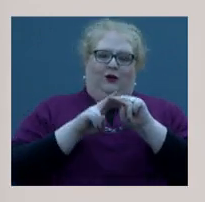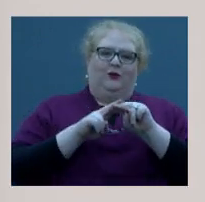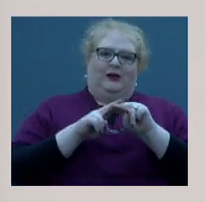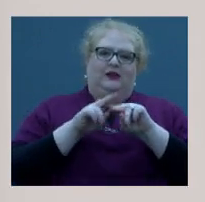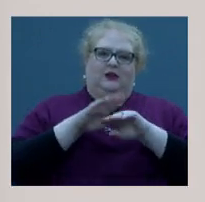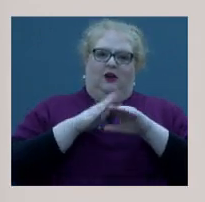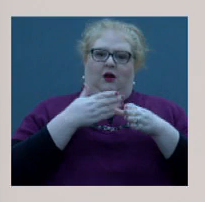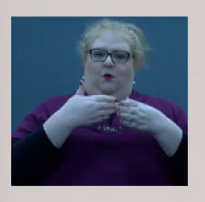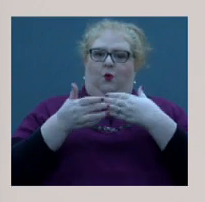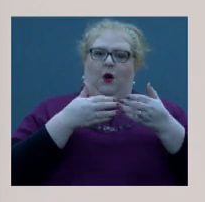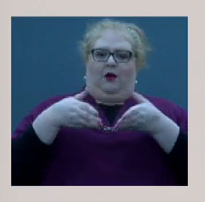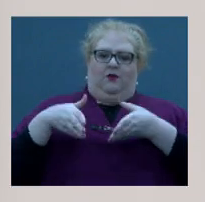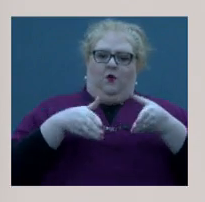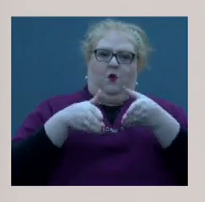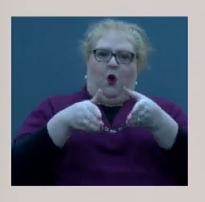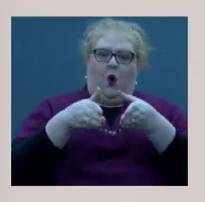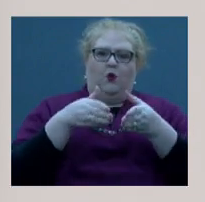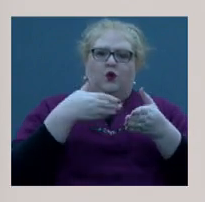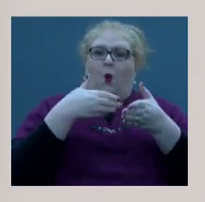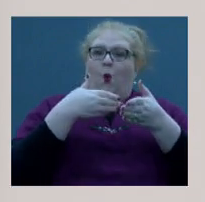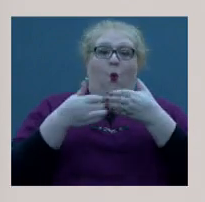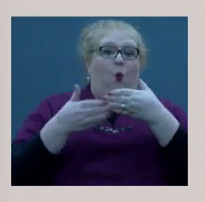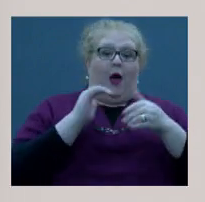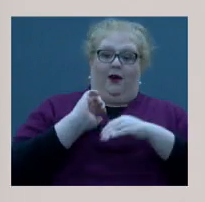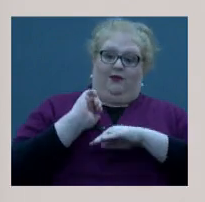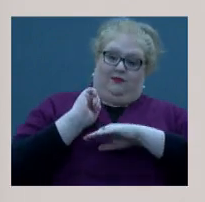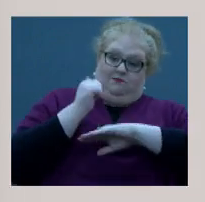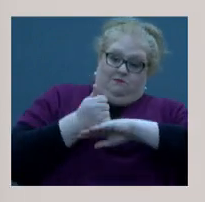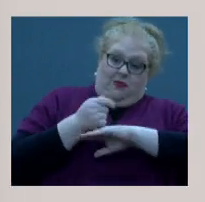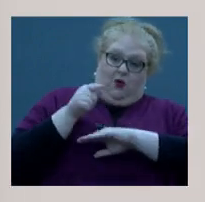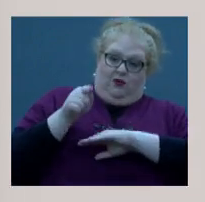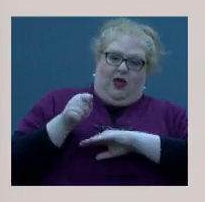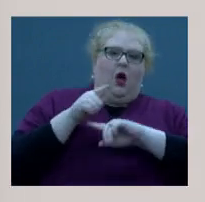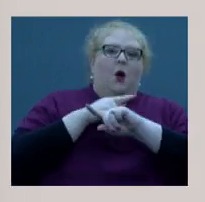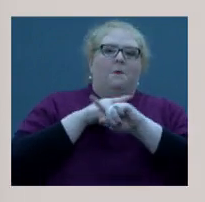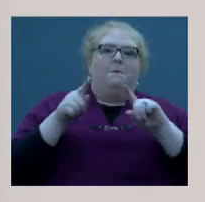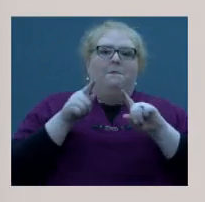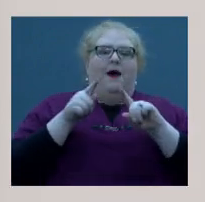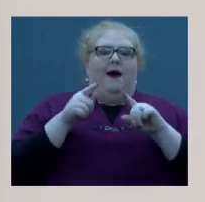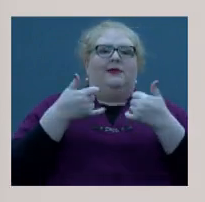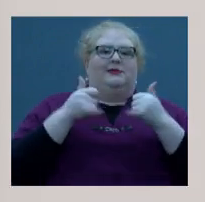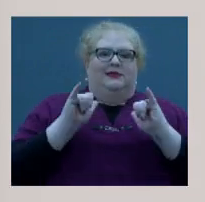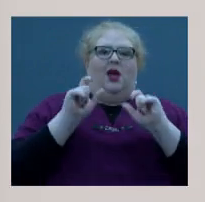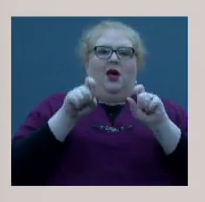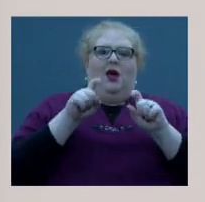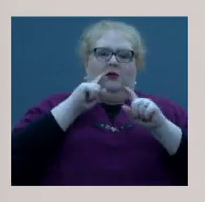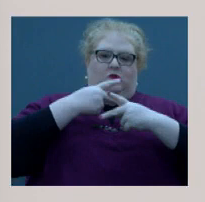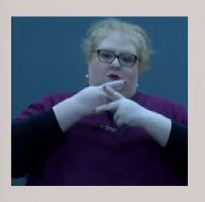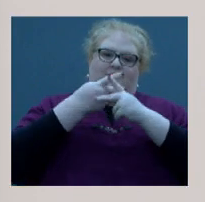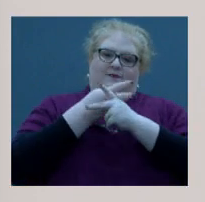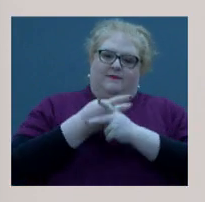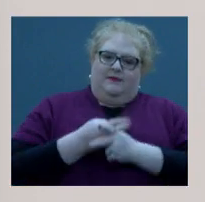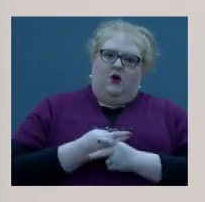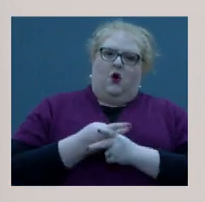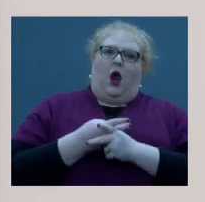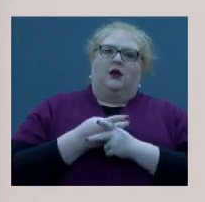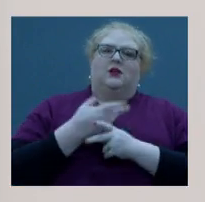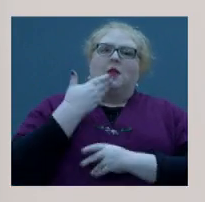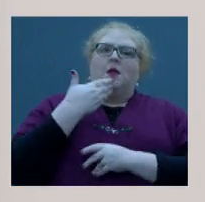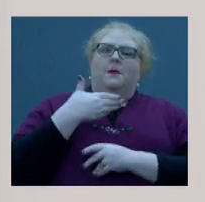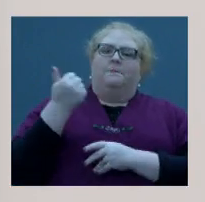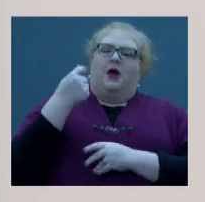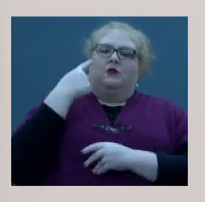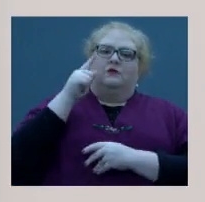whatever development goes in there, and it's just the configuration of what's in there. So, I mean, that's why at the end we did, you